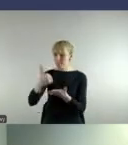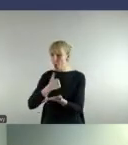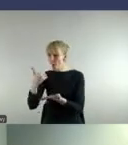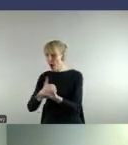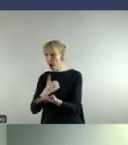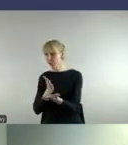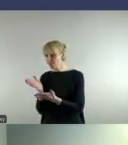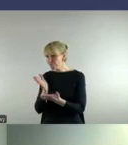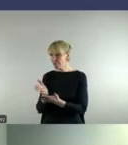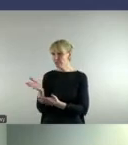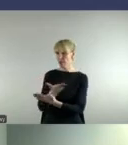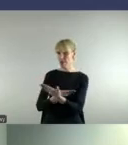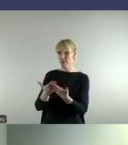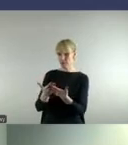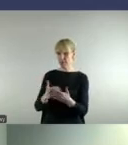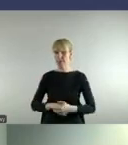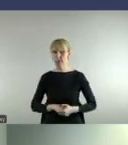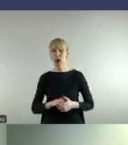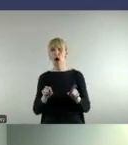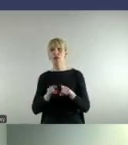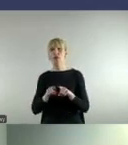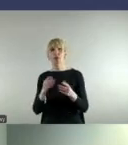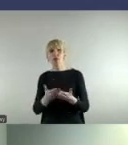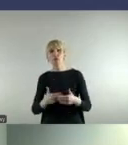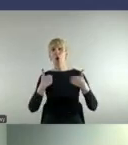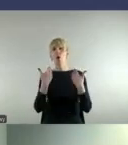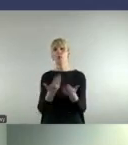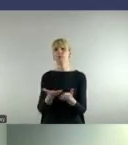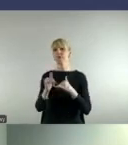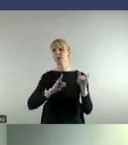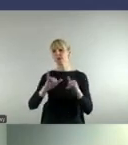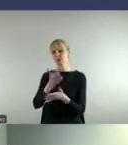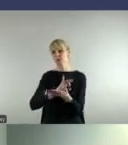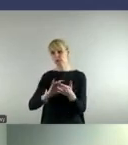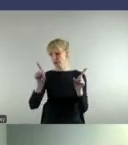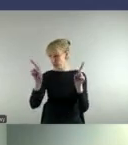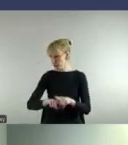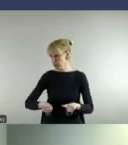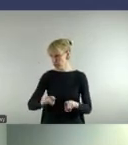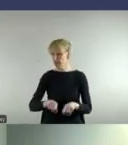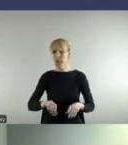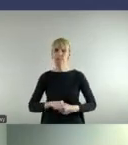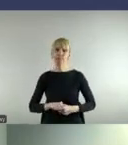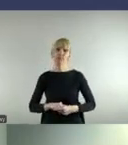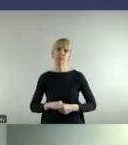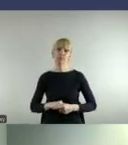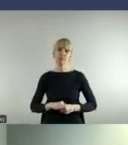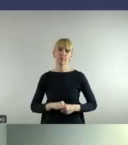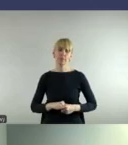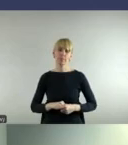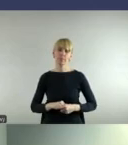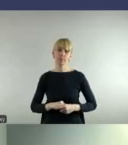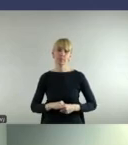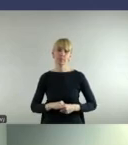their close ties and offered help. So this kind of shows the relationships. People with boats help